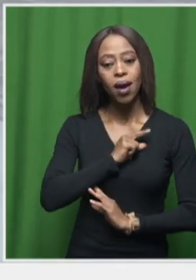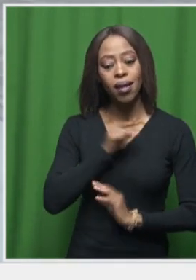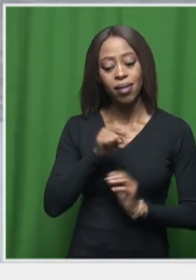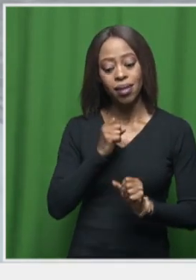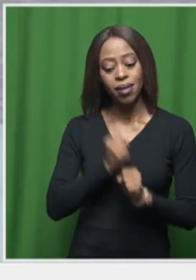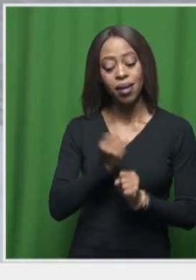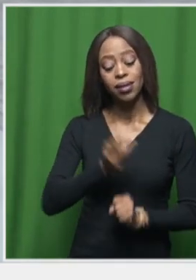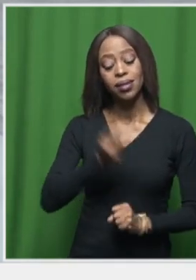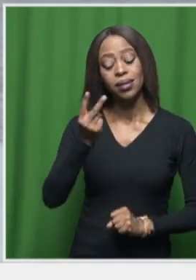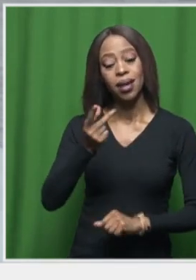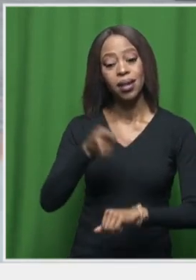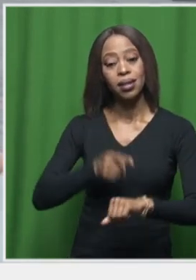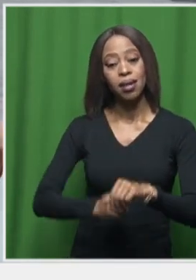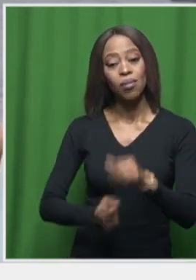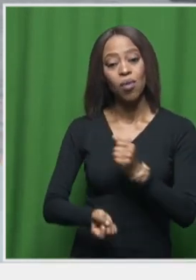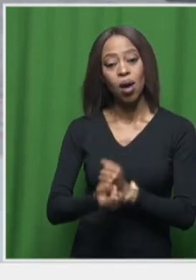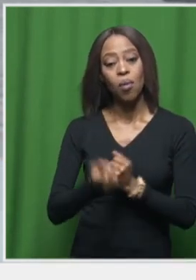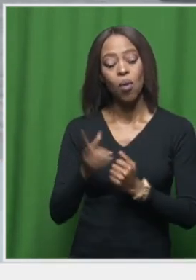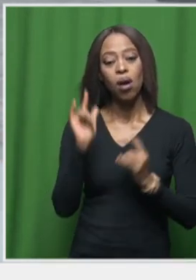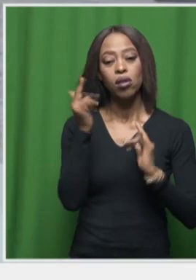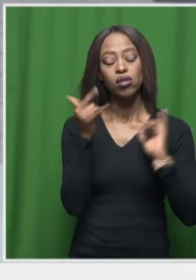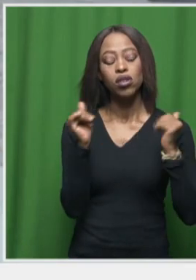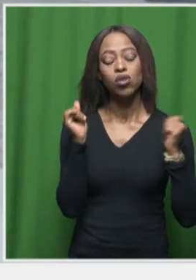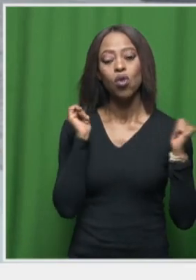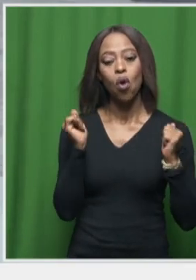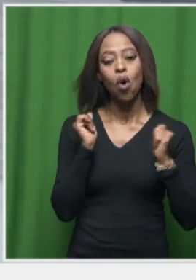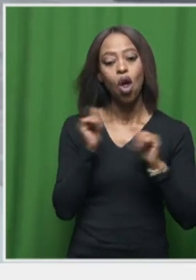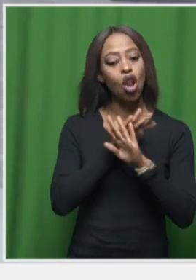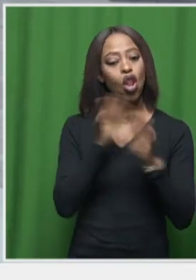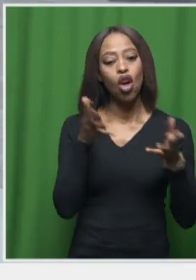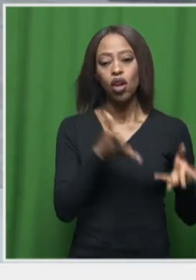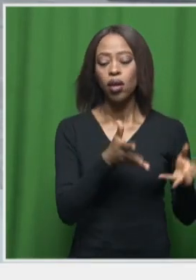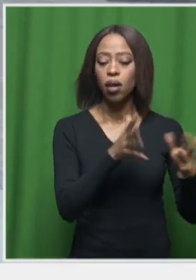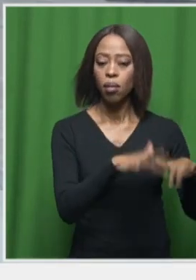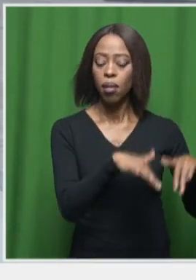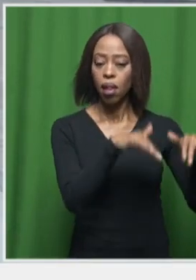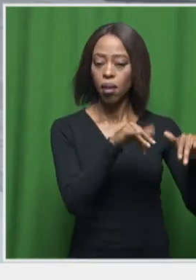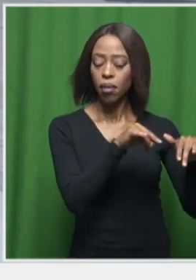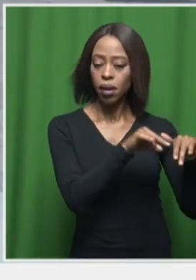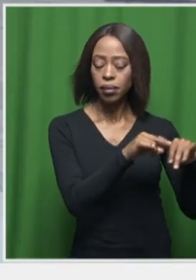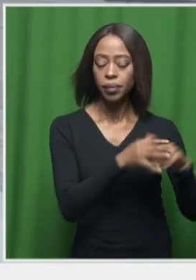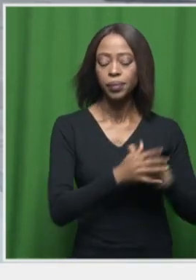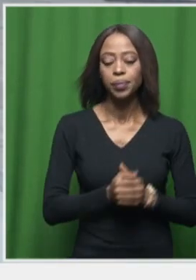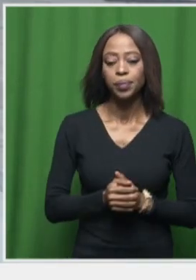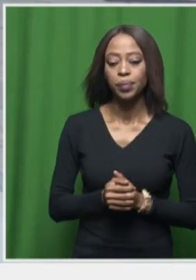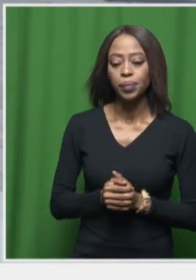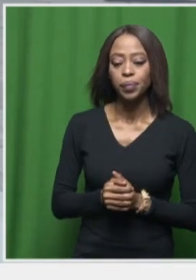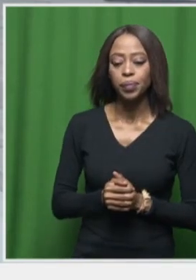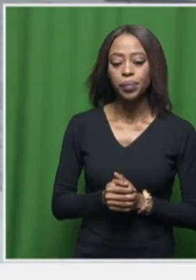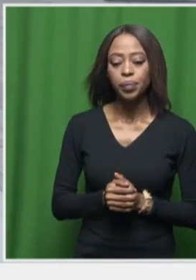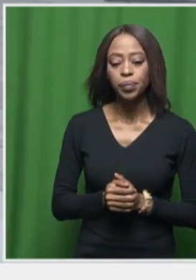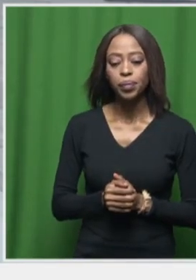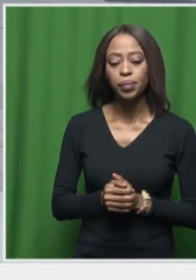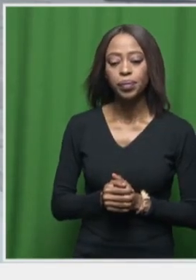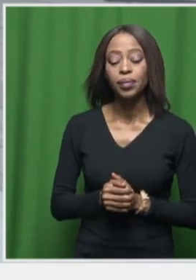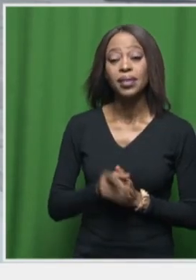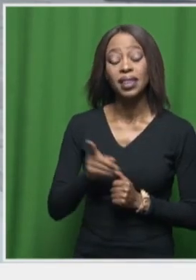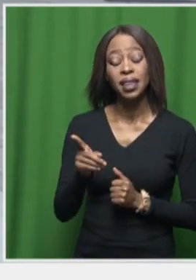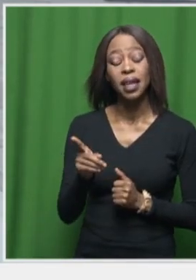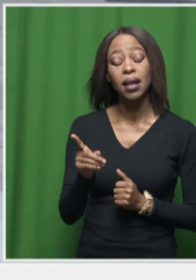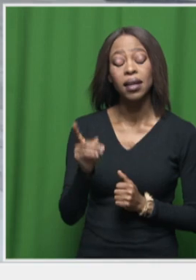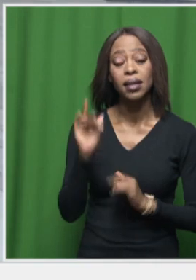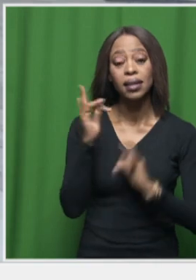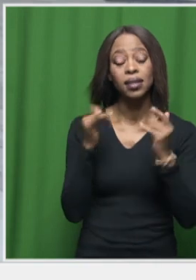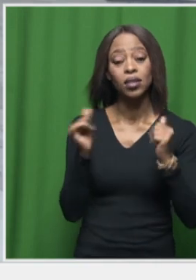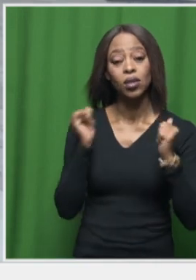time is going to be at the City Hall and not here at Parliament. The City Hall has been